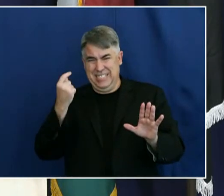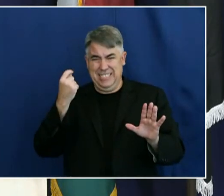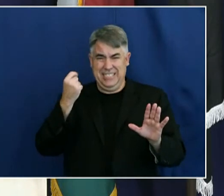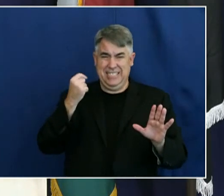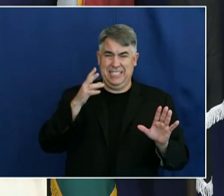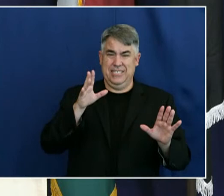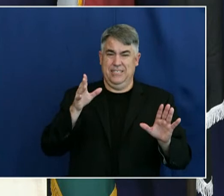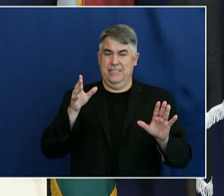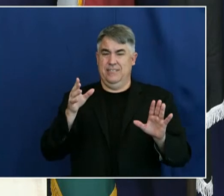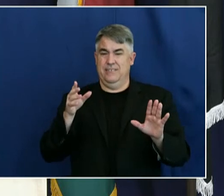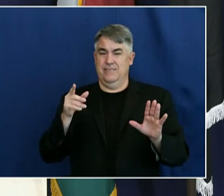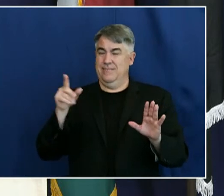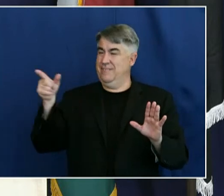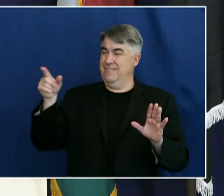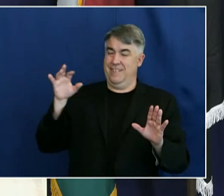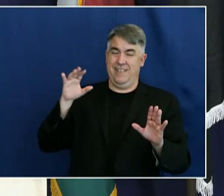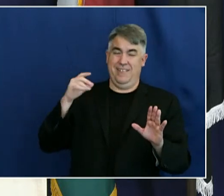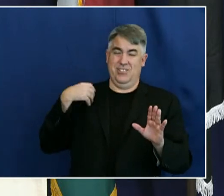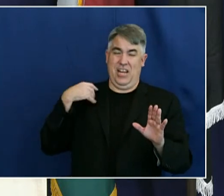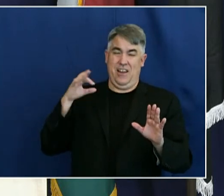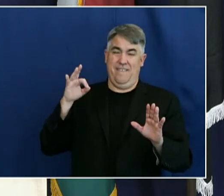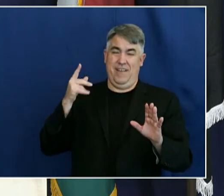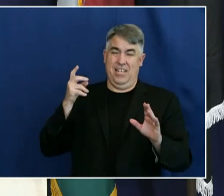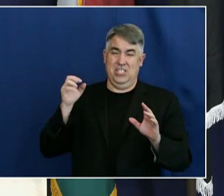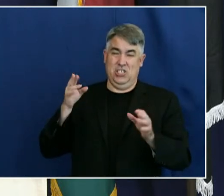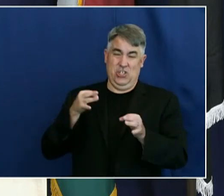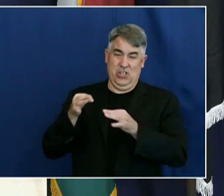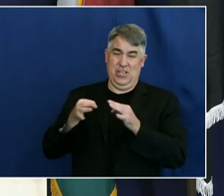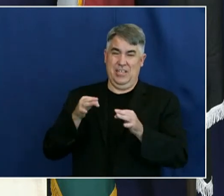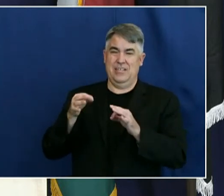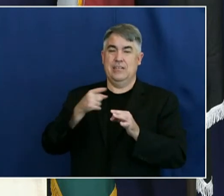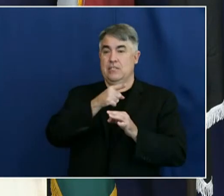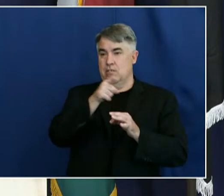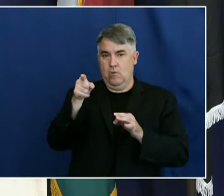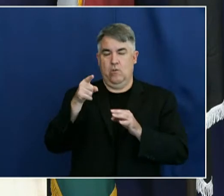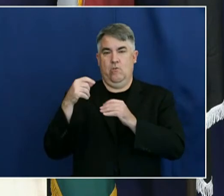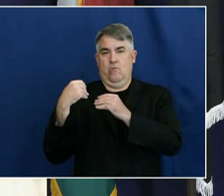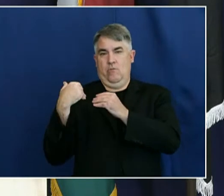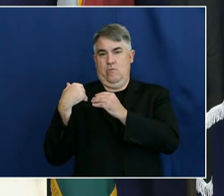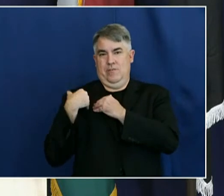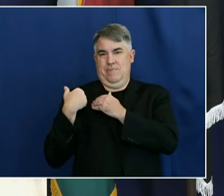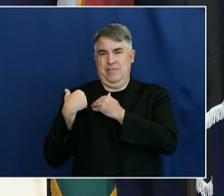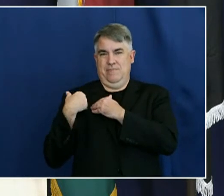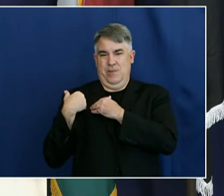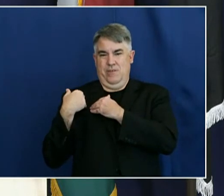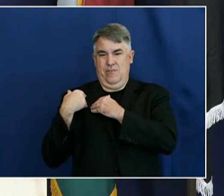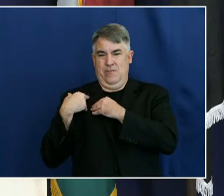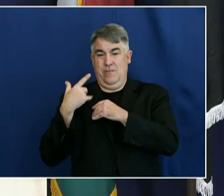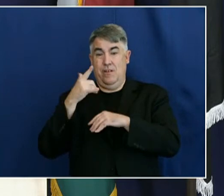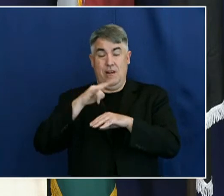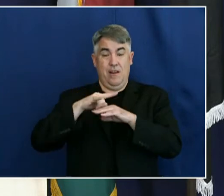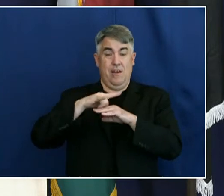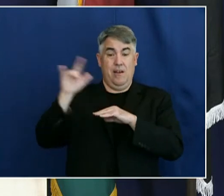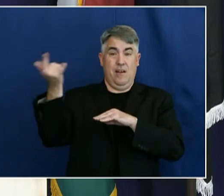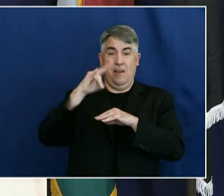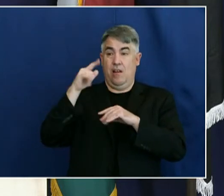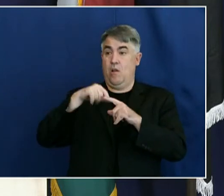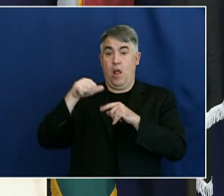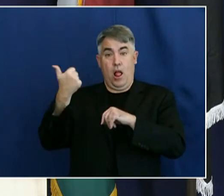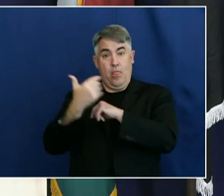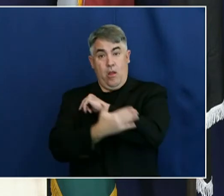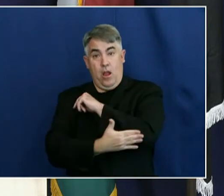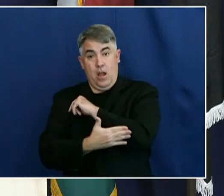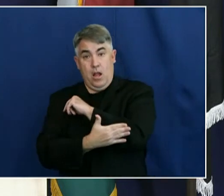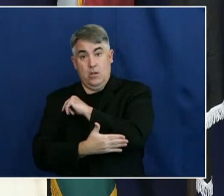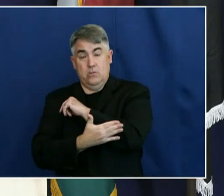talks about traveling responsibly, know what the guidance are for countries that you are traveling to. Many countries that you